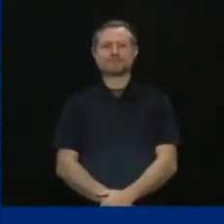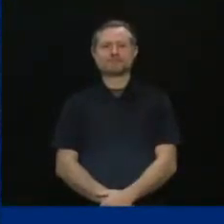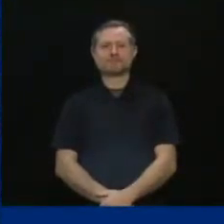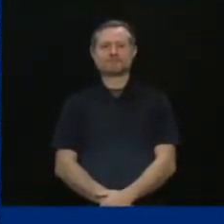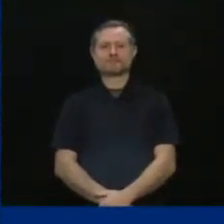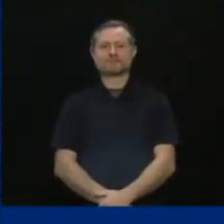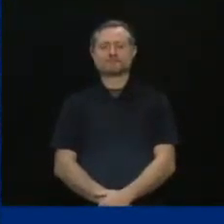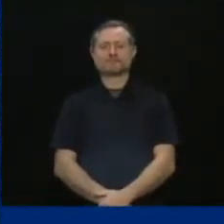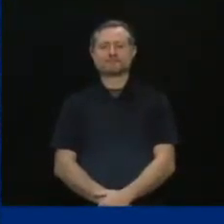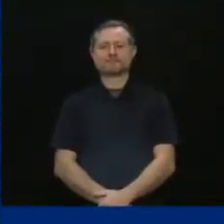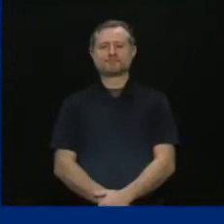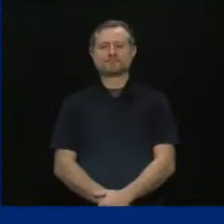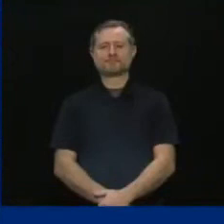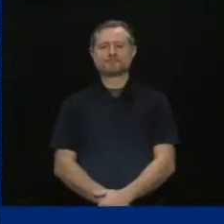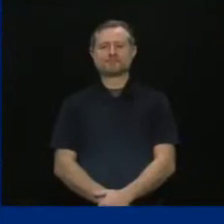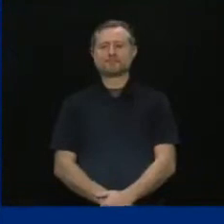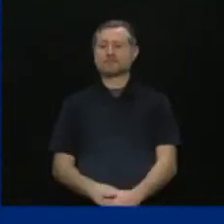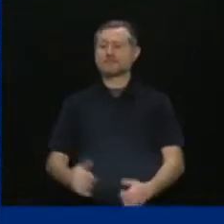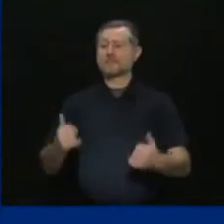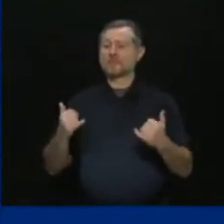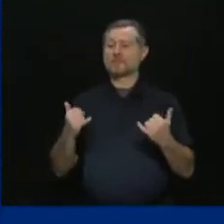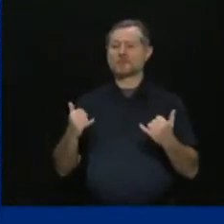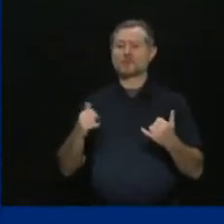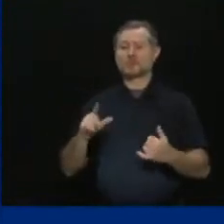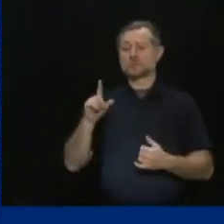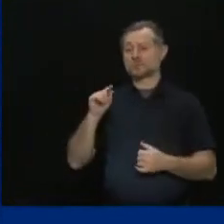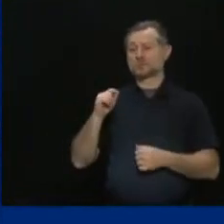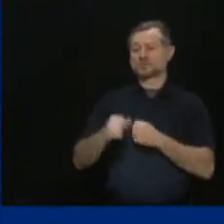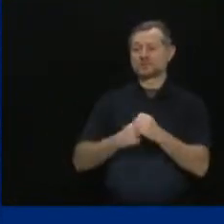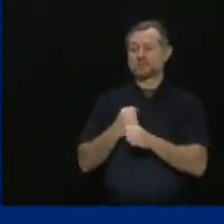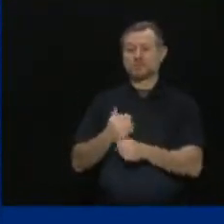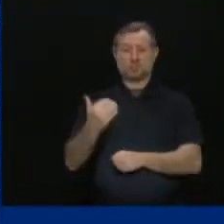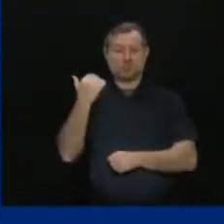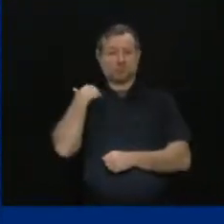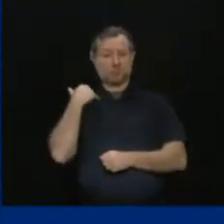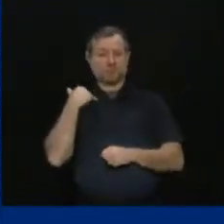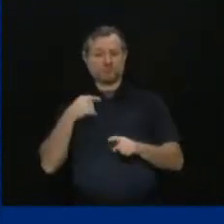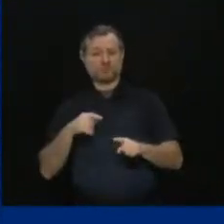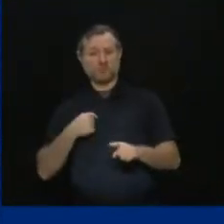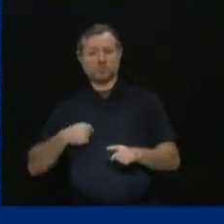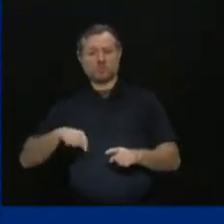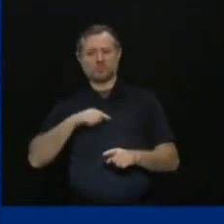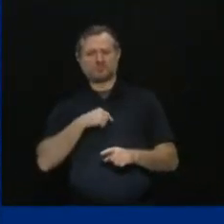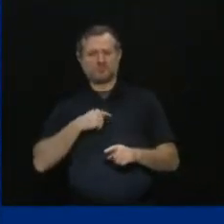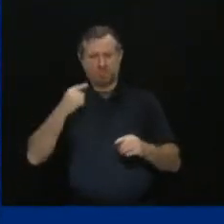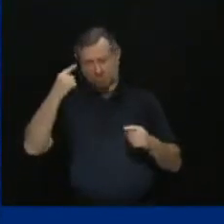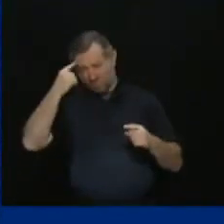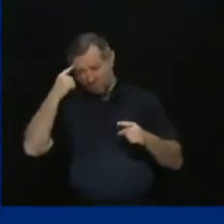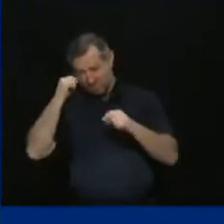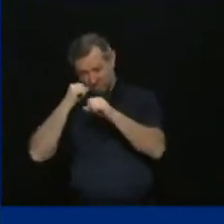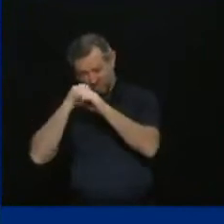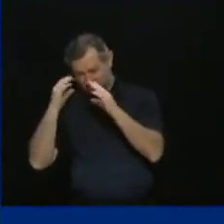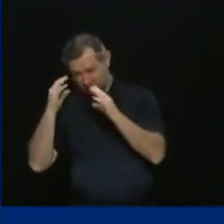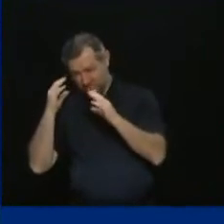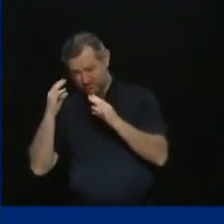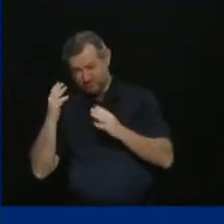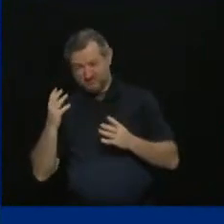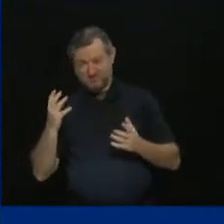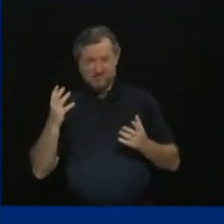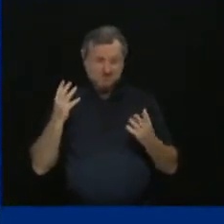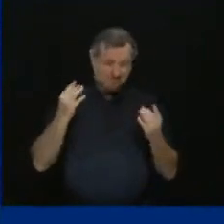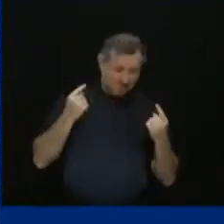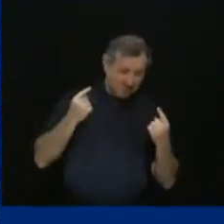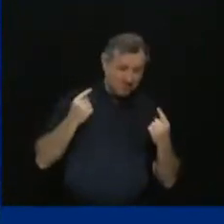It's now 20 years ago that we thought we had legalized